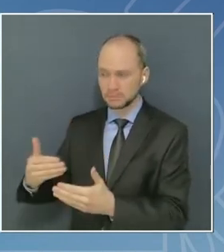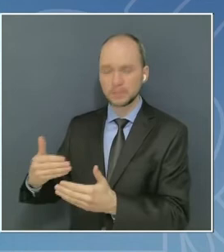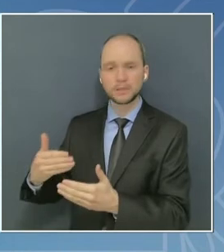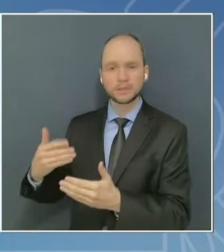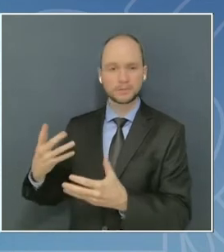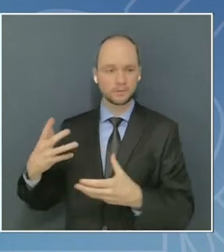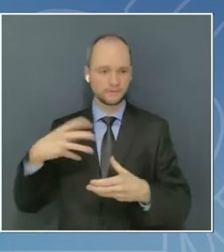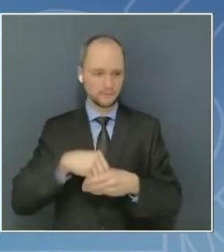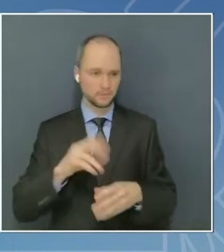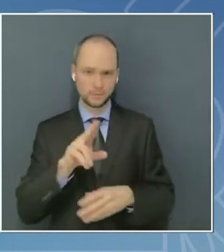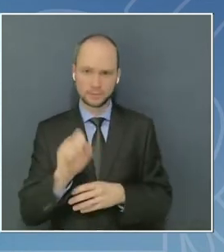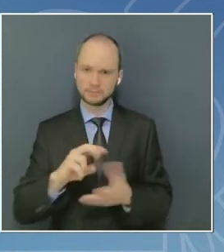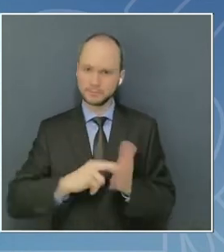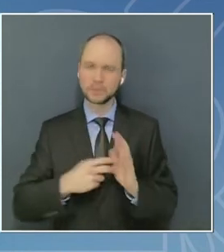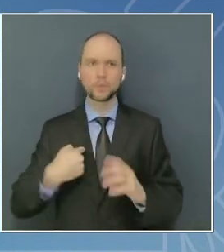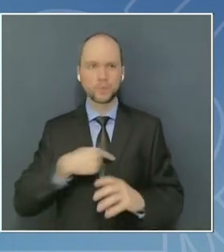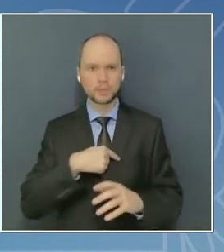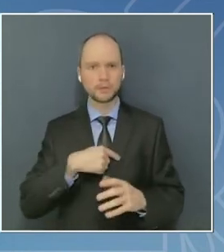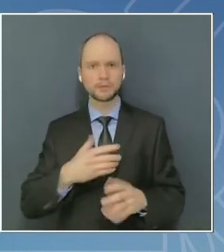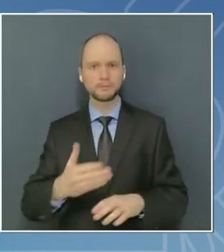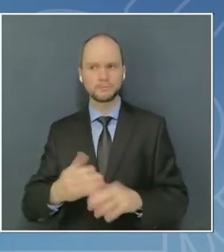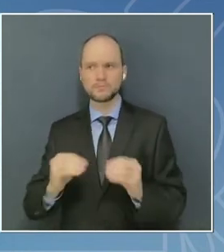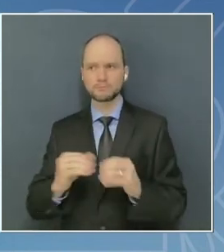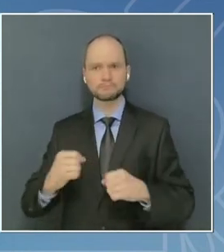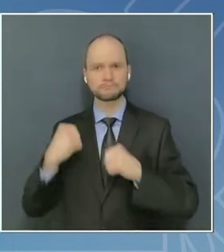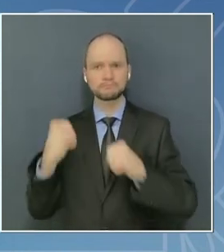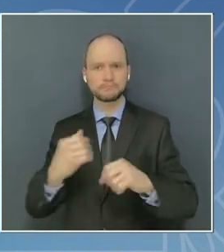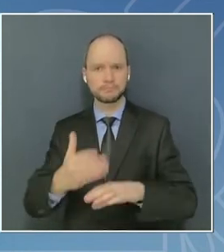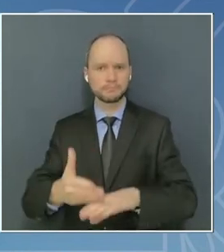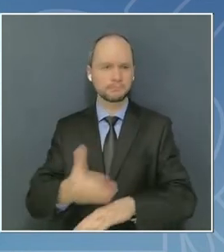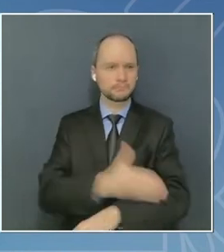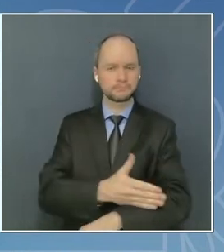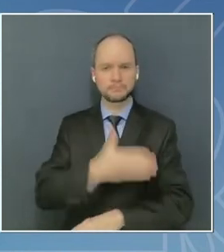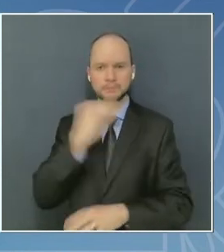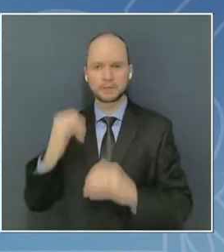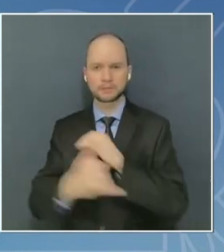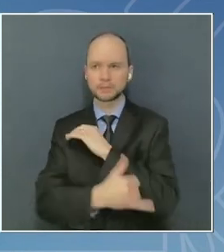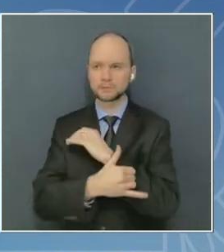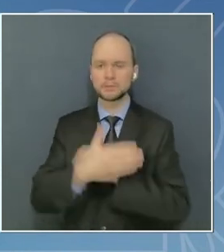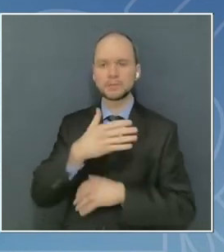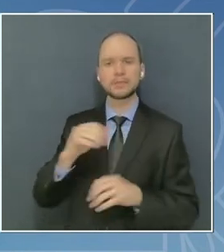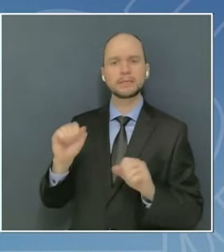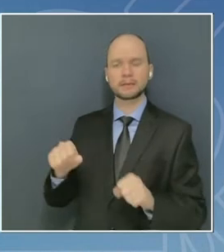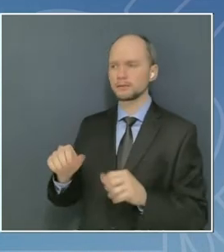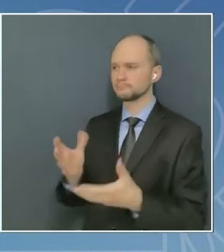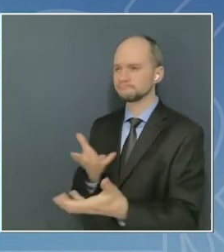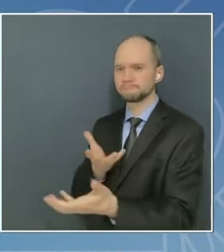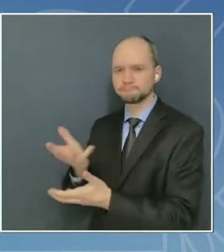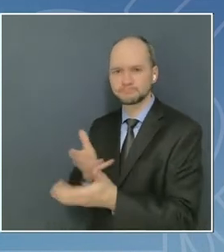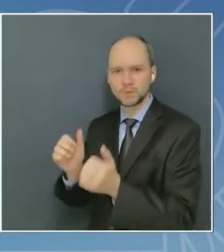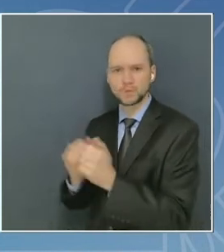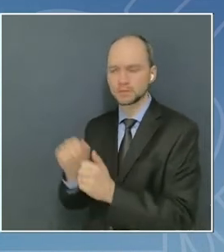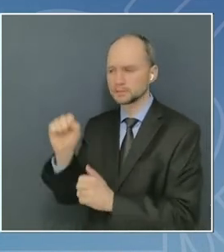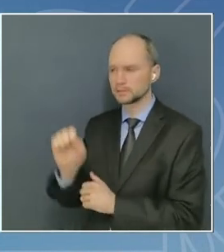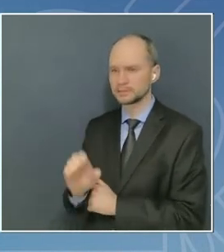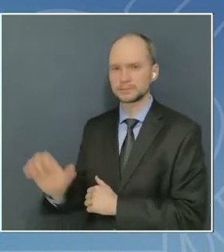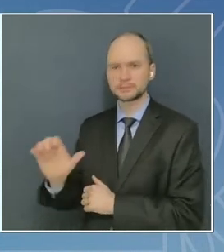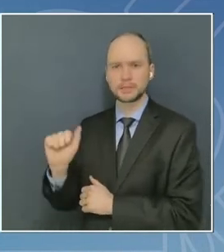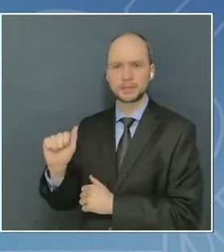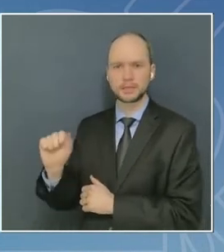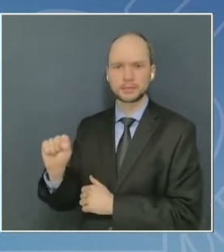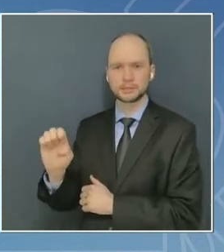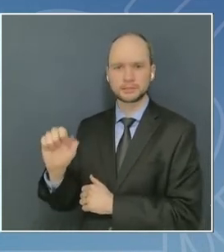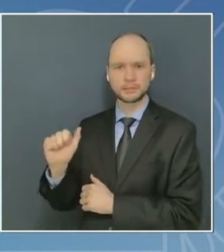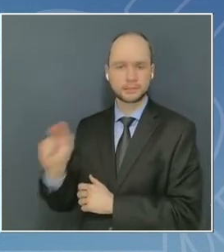to engage with our ASEAN counterparts, that we are better engaged by understanding culture, by having a